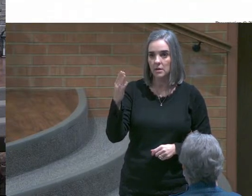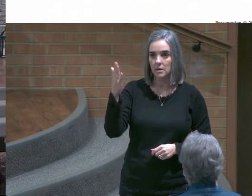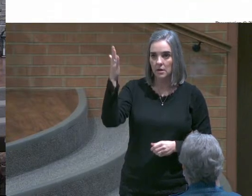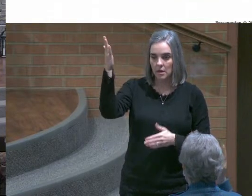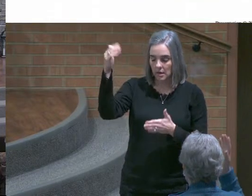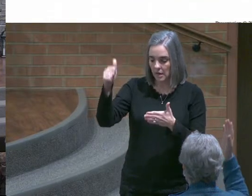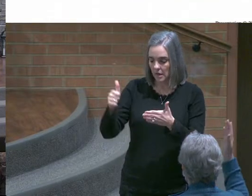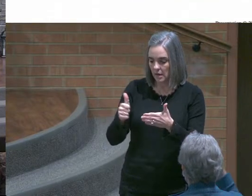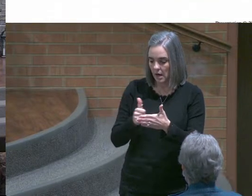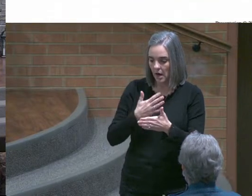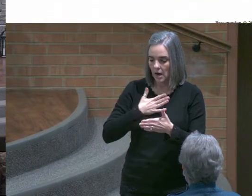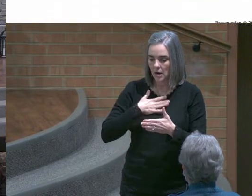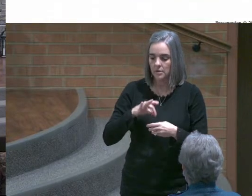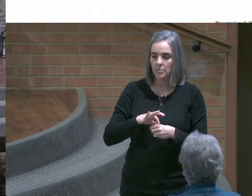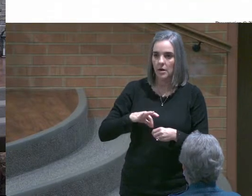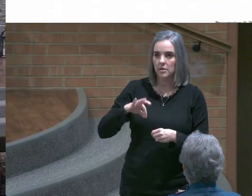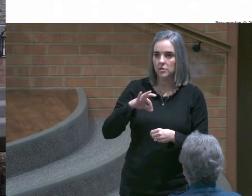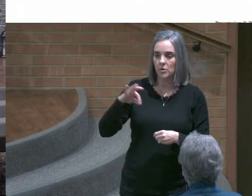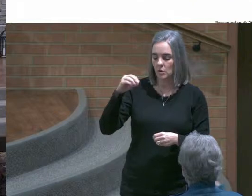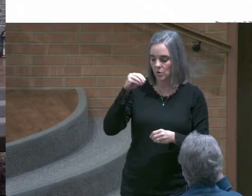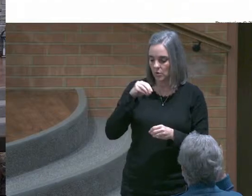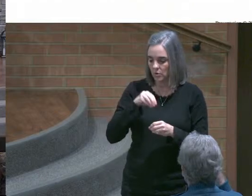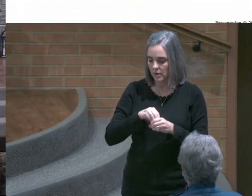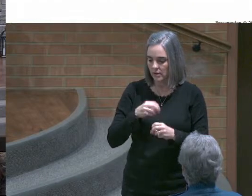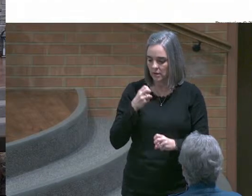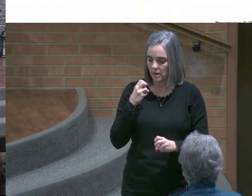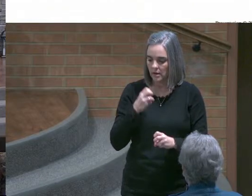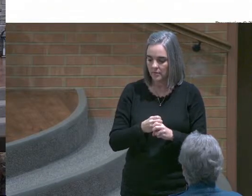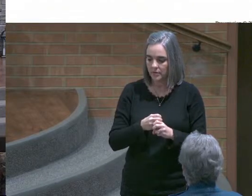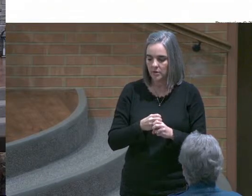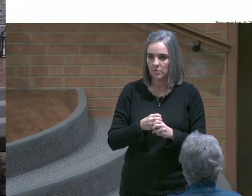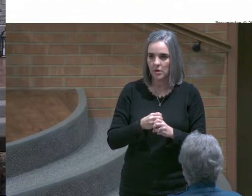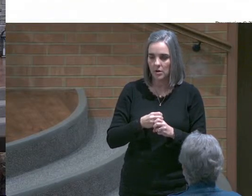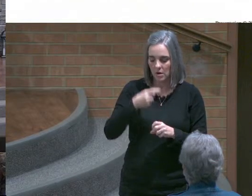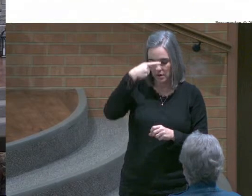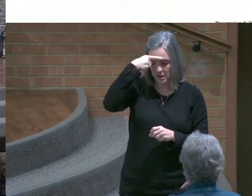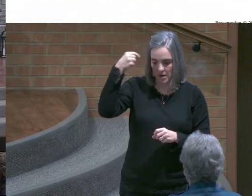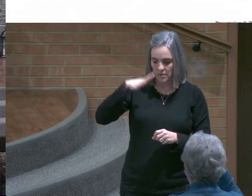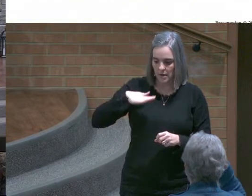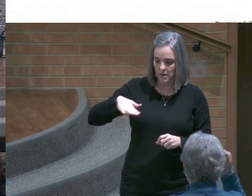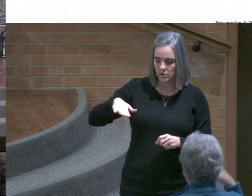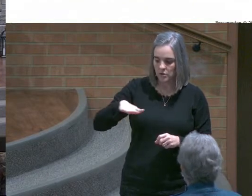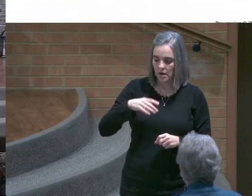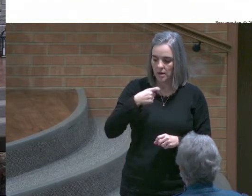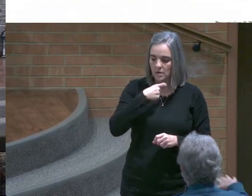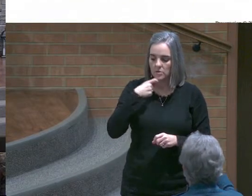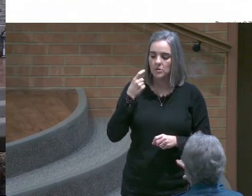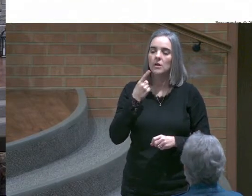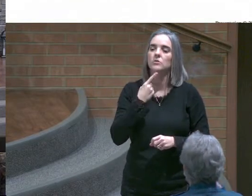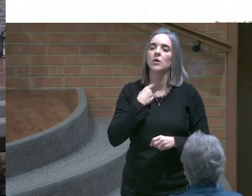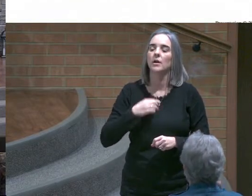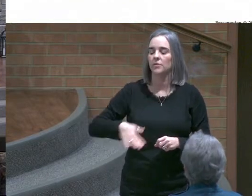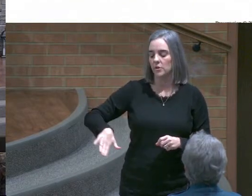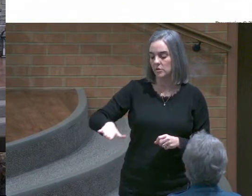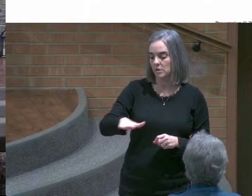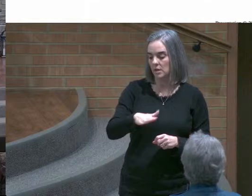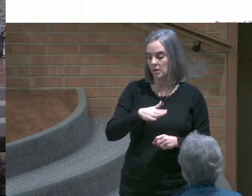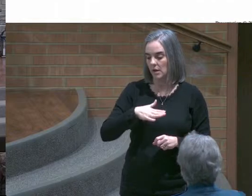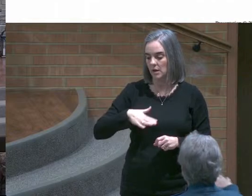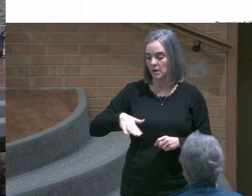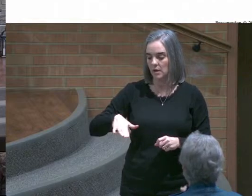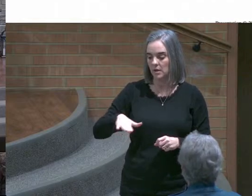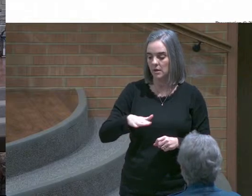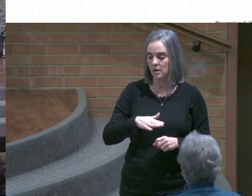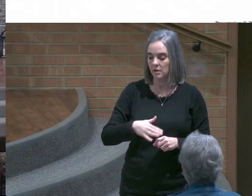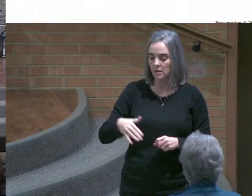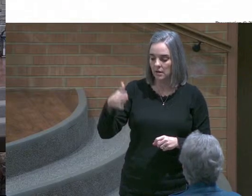see. He hired my soul in the cleft of the rock, that shadows a dry,